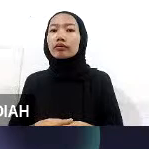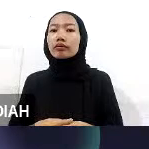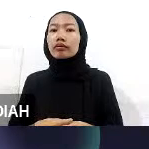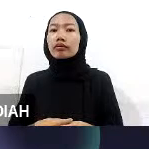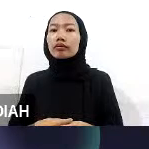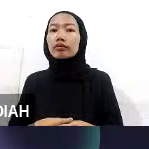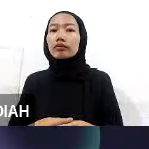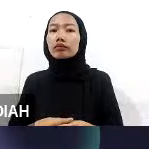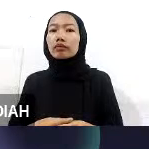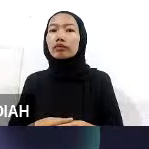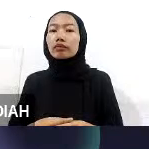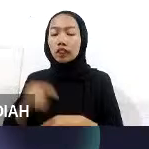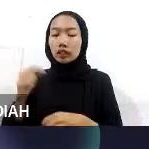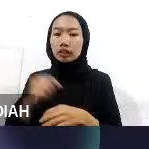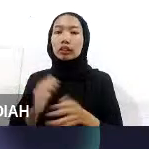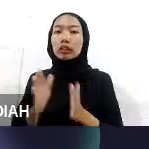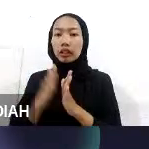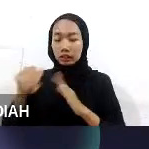friends,